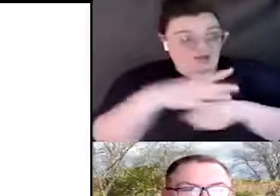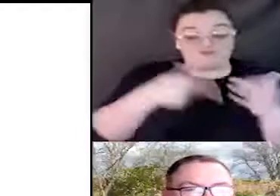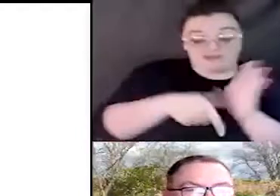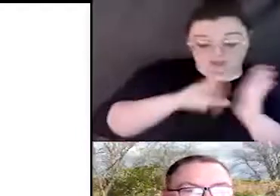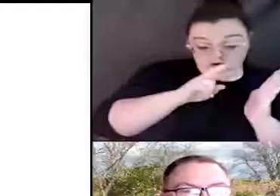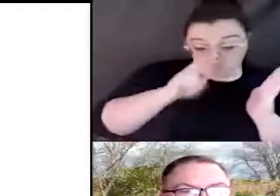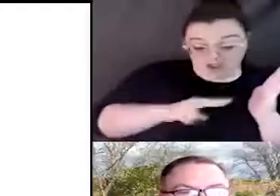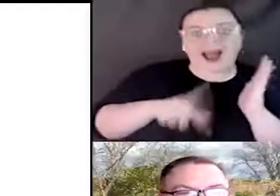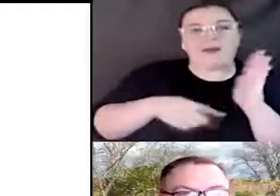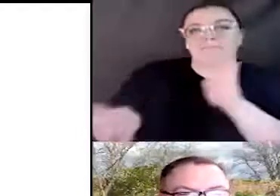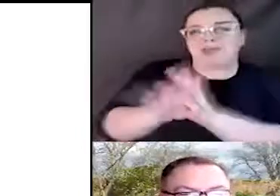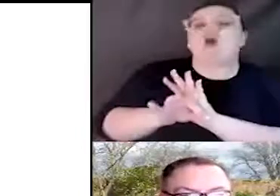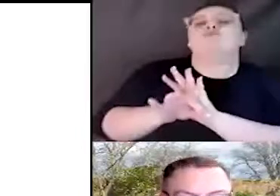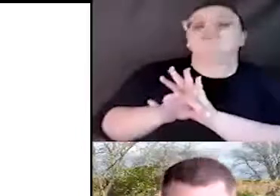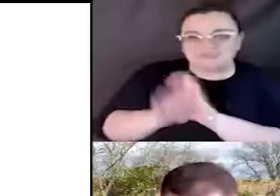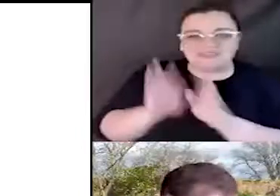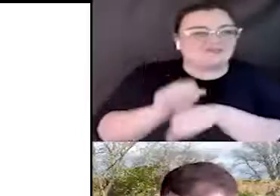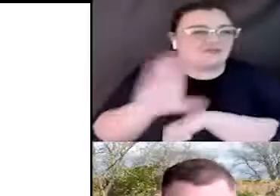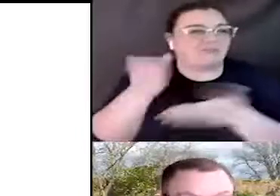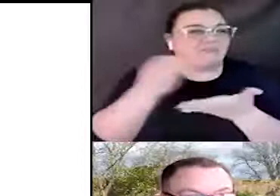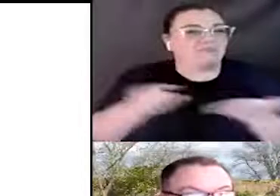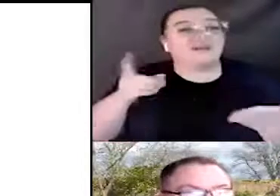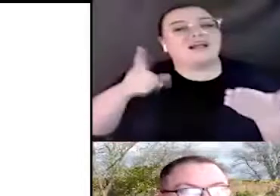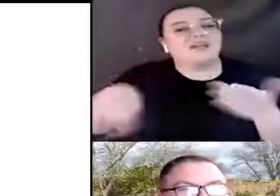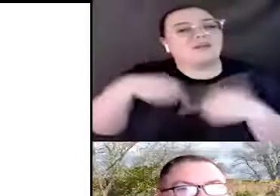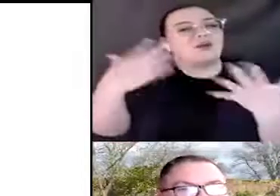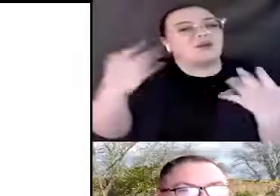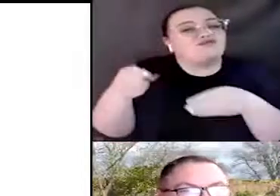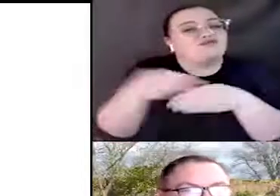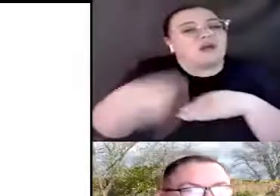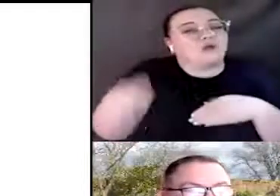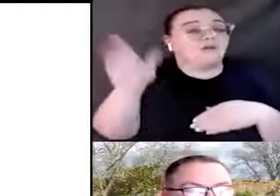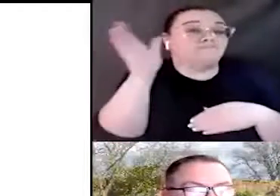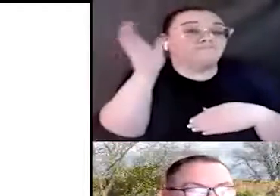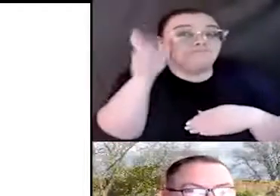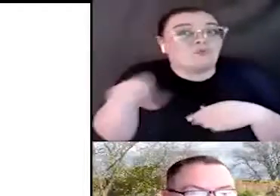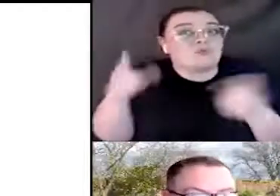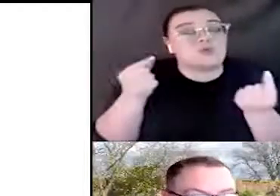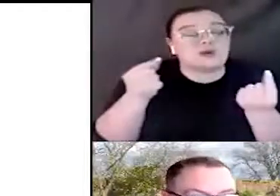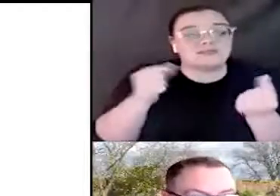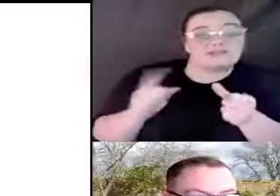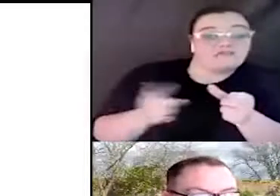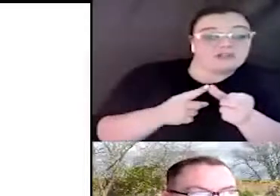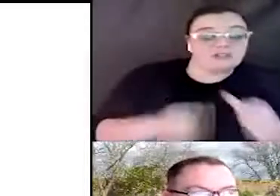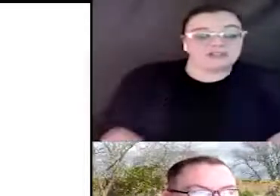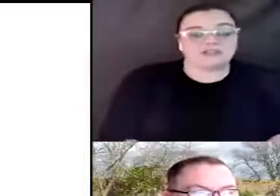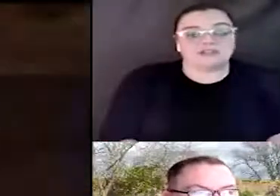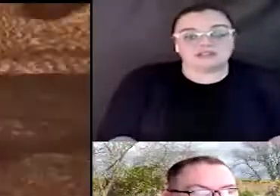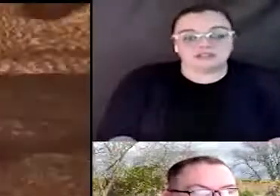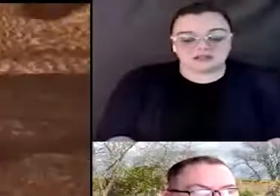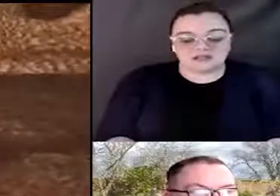but lots of great ideas, and we want to share those with you today. So first up, we have